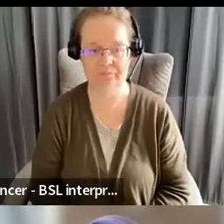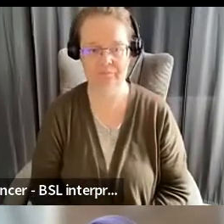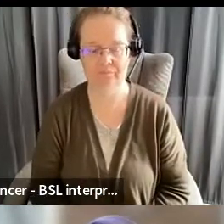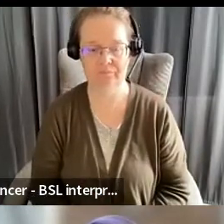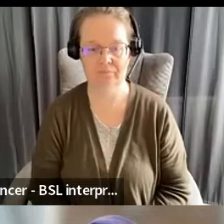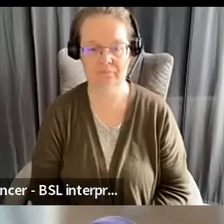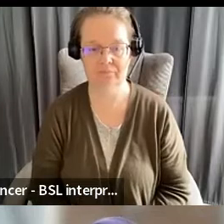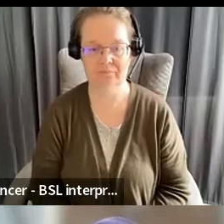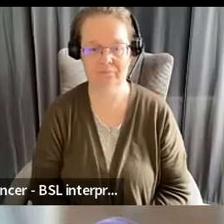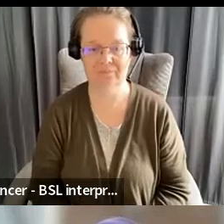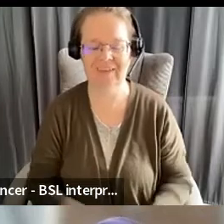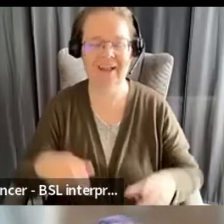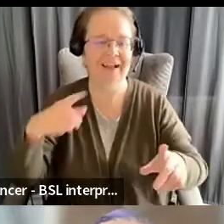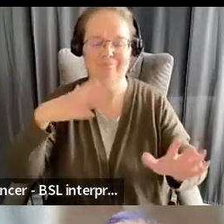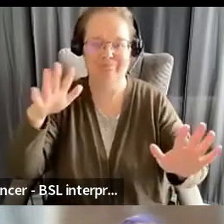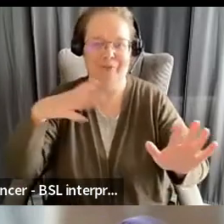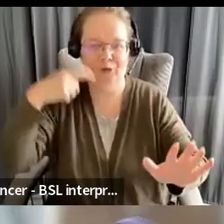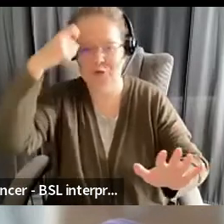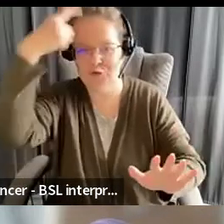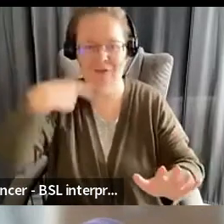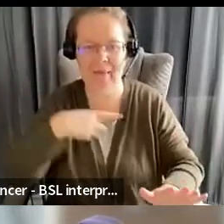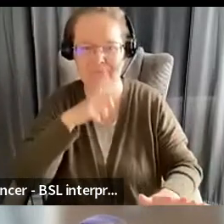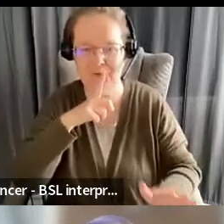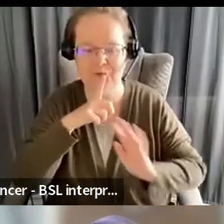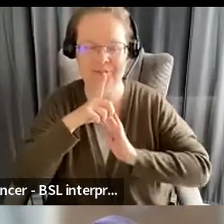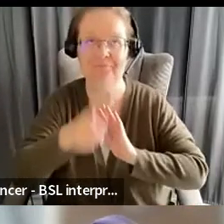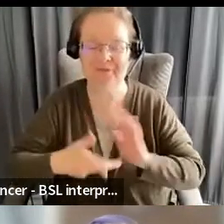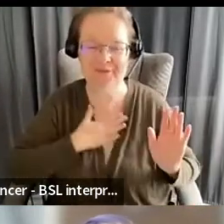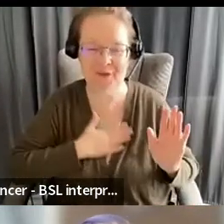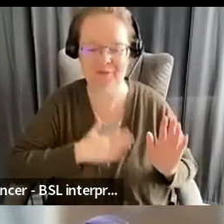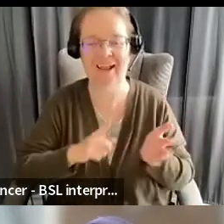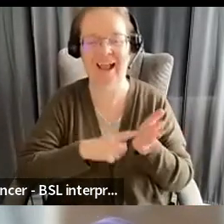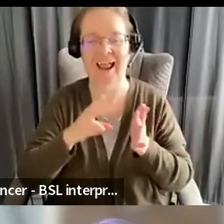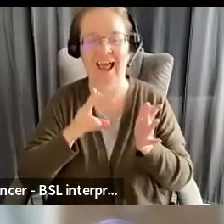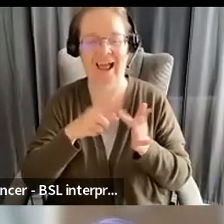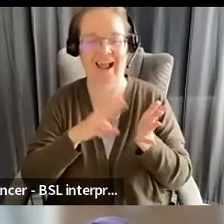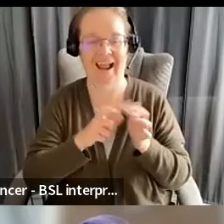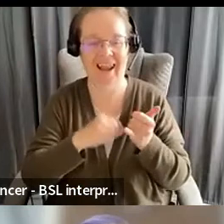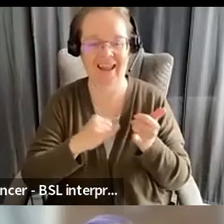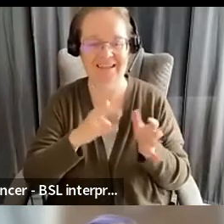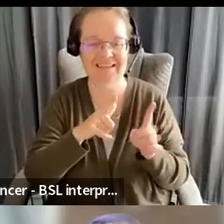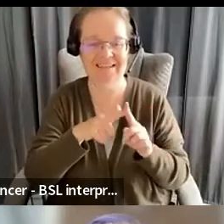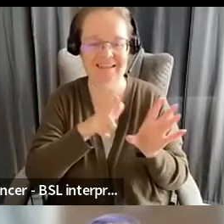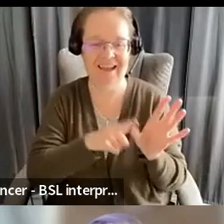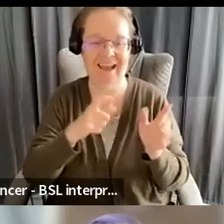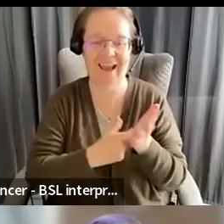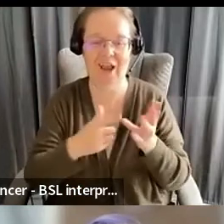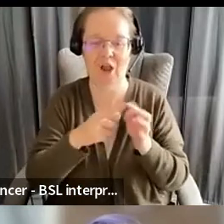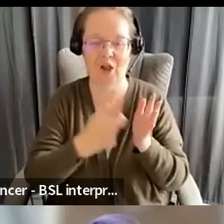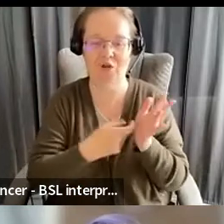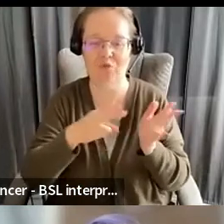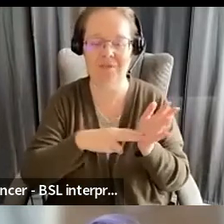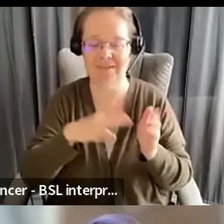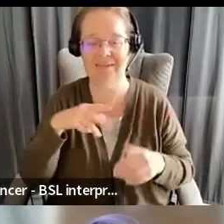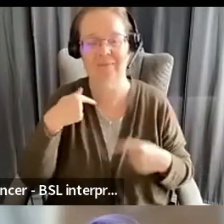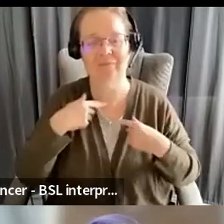Oh, you're on mute there, Lindsay. I know, I just realised. Hi, everyone. My name is Lindsay Robertson. I'm the HR manager in CGI,